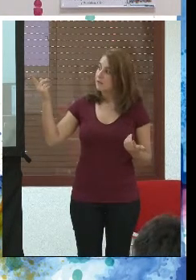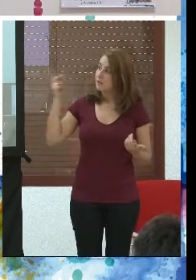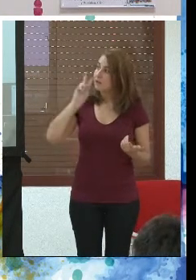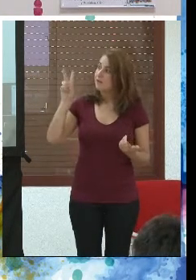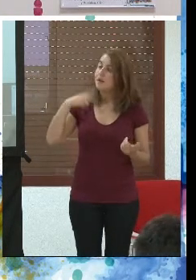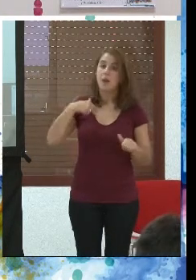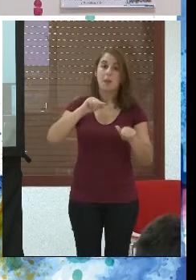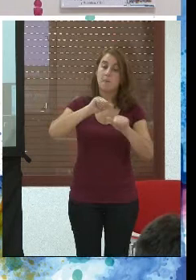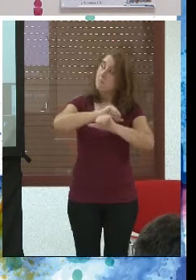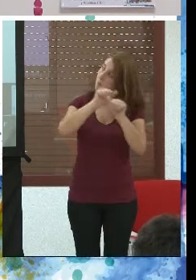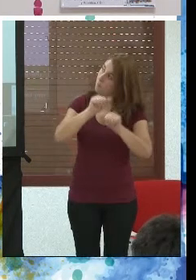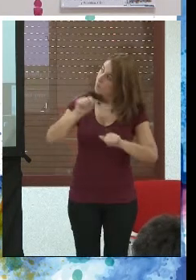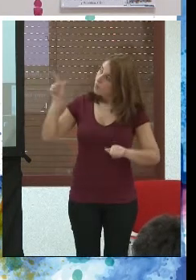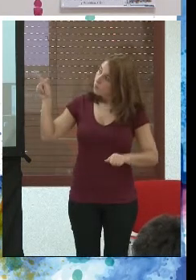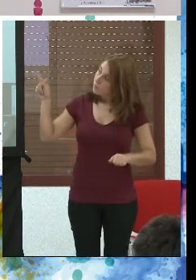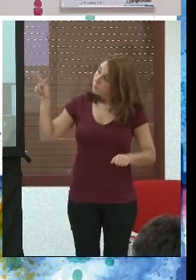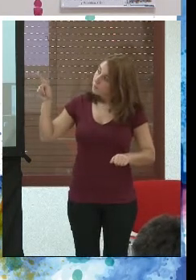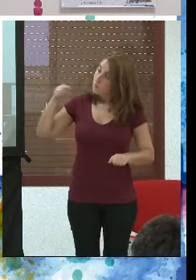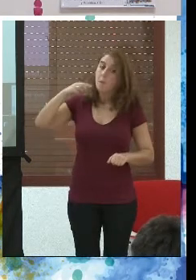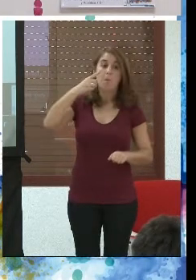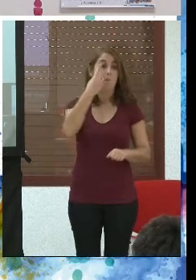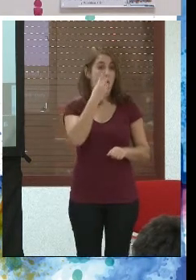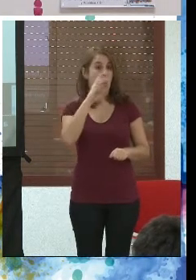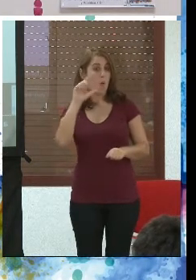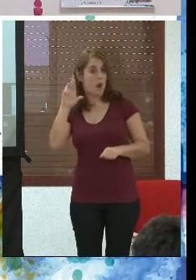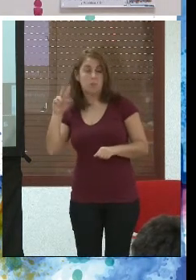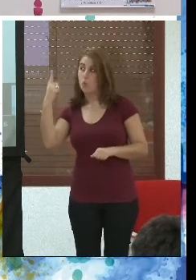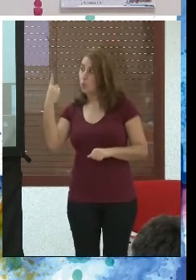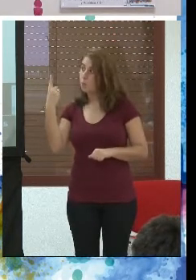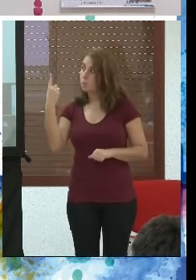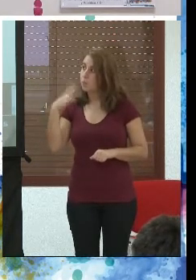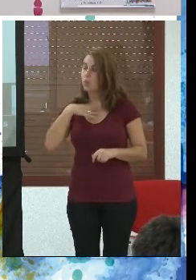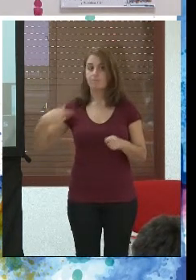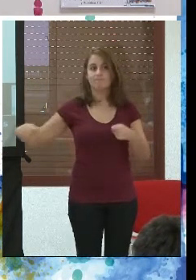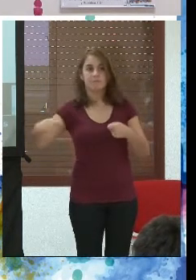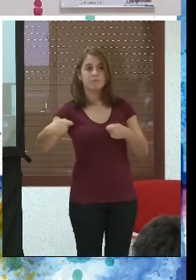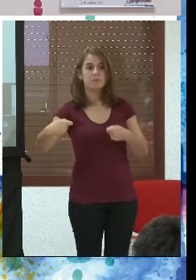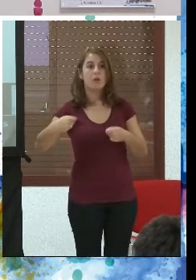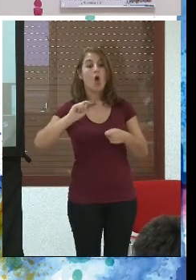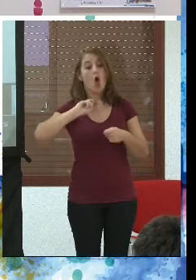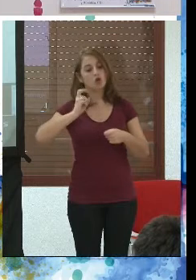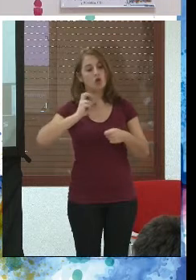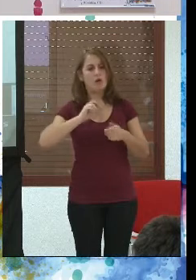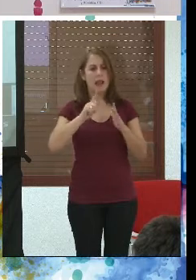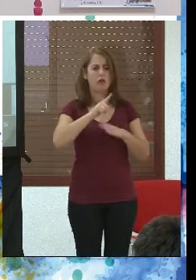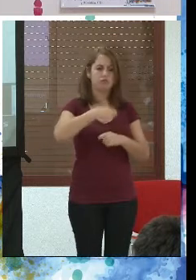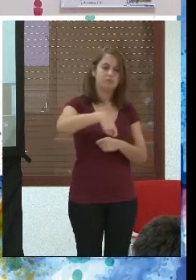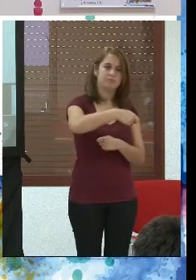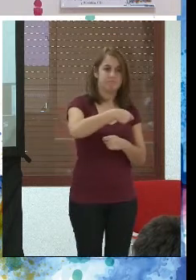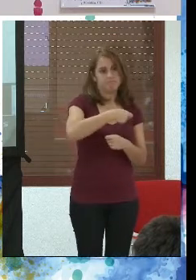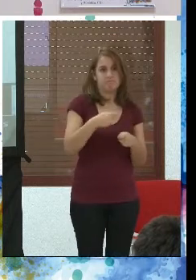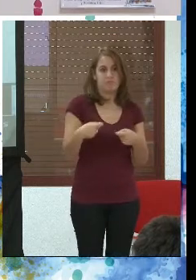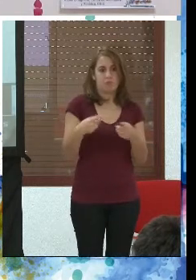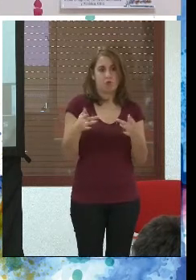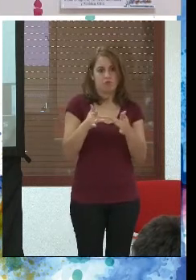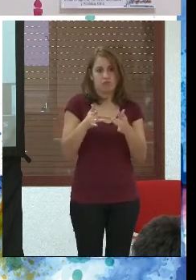here, we have the single polar, monopolar, where we just inject the current. We use another electrode that's farther